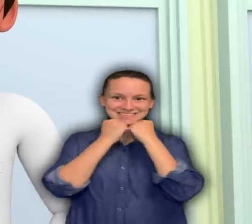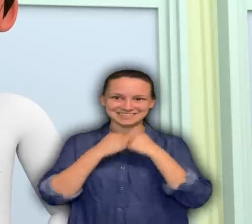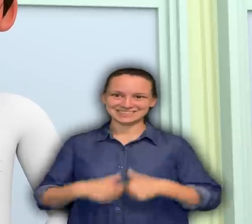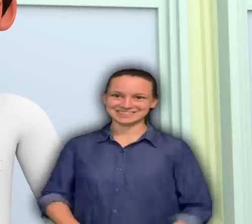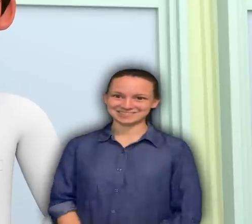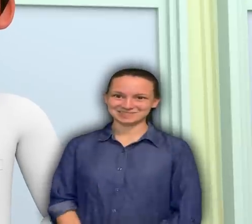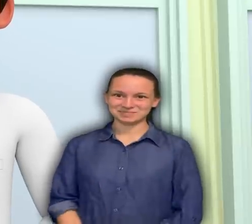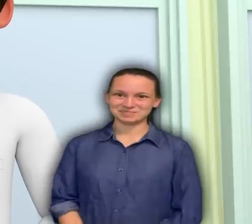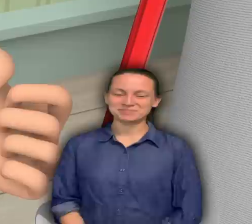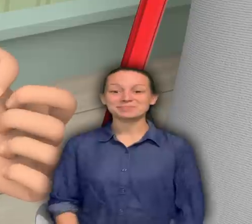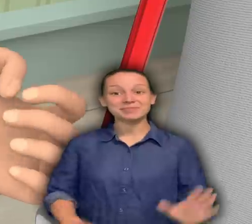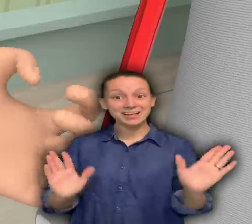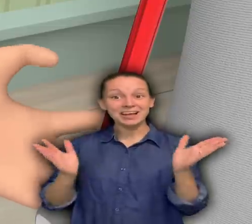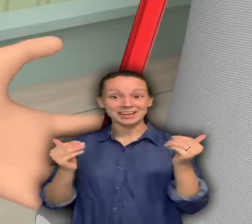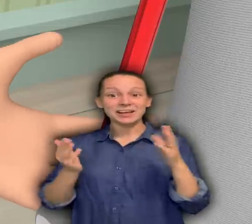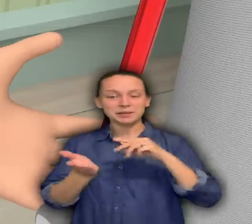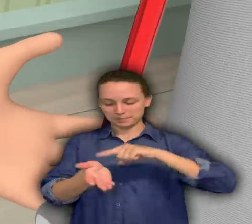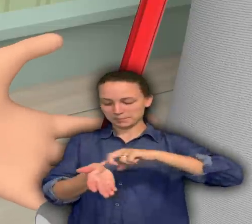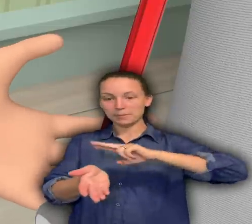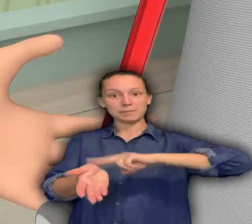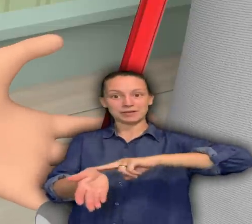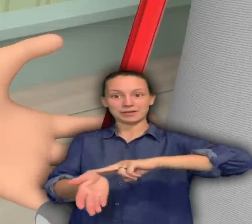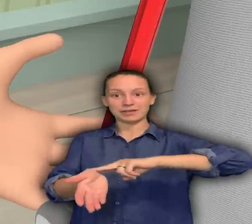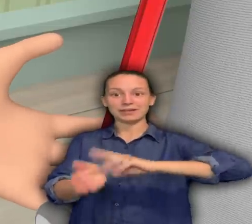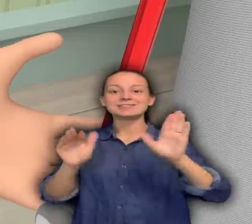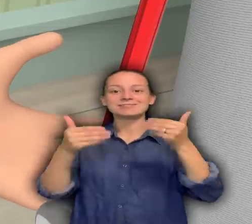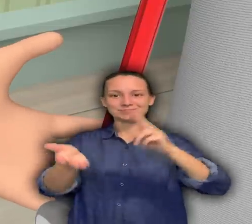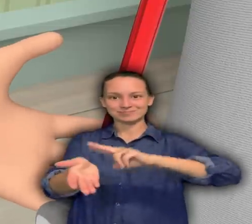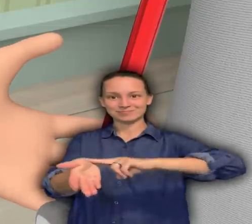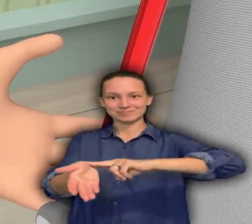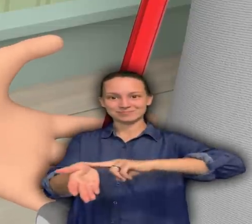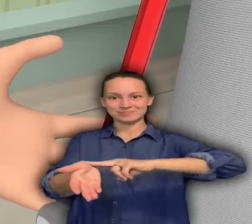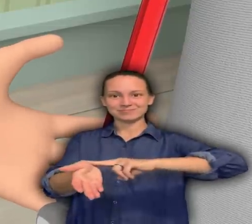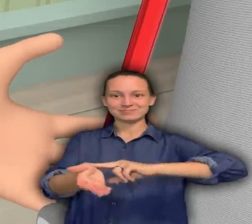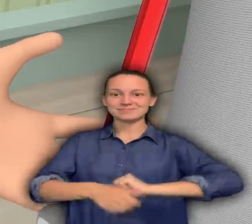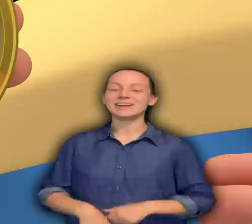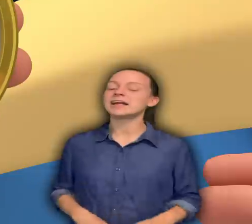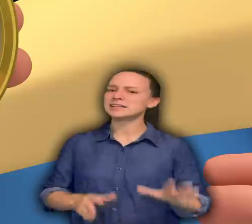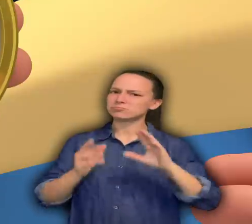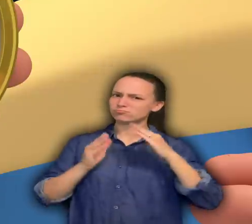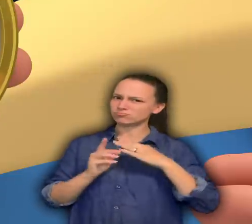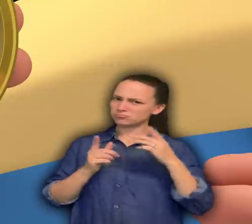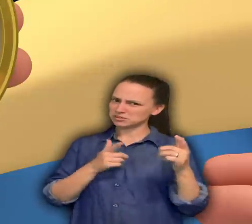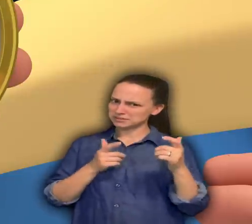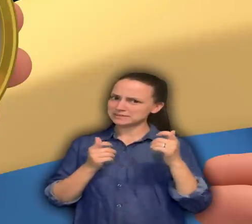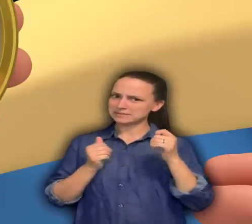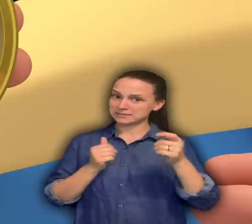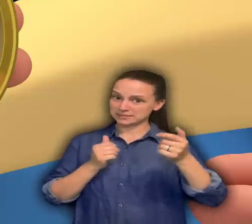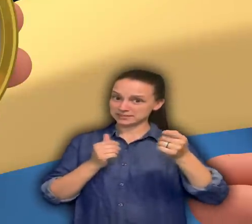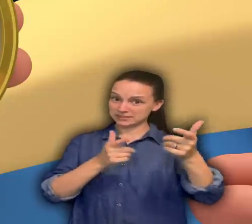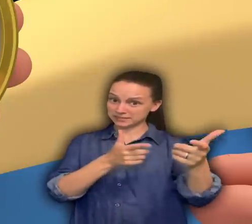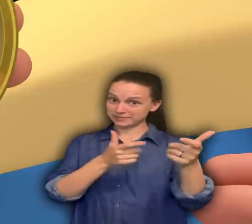doctors really care let's take your pulse let's take your pulse it's a little